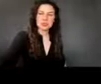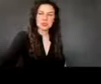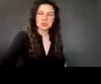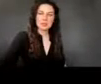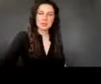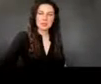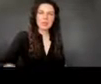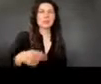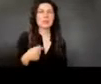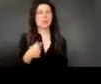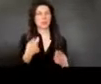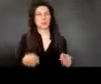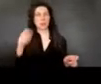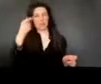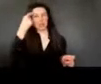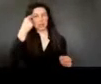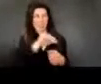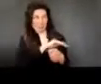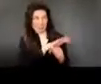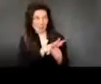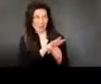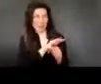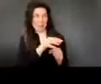applying the pandemic as a framework specifically.